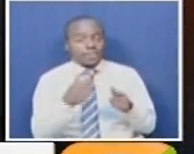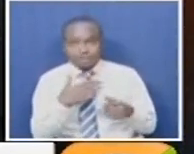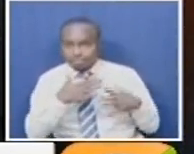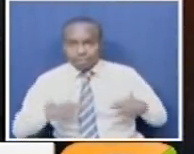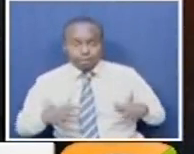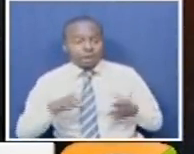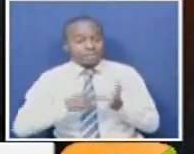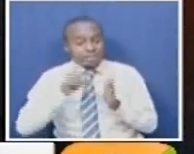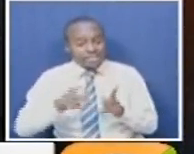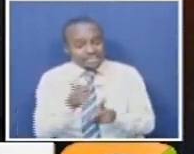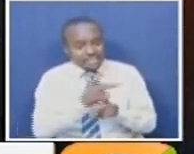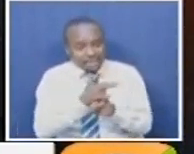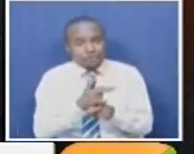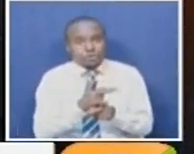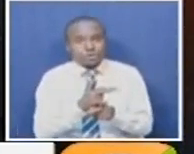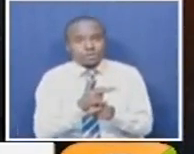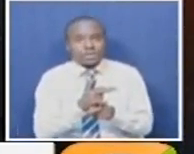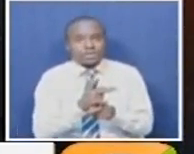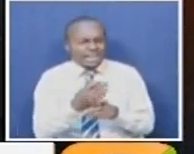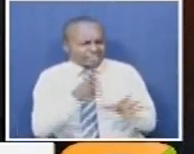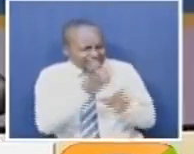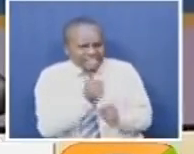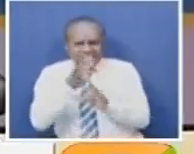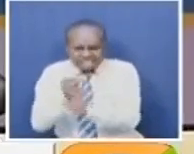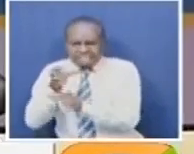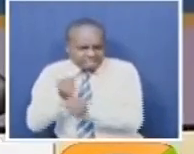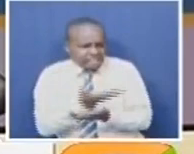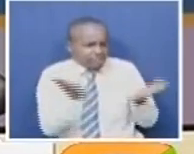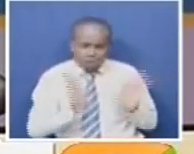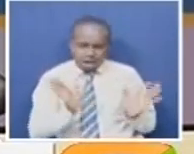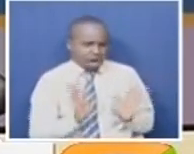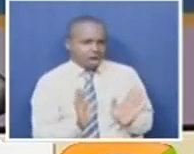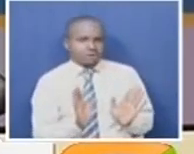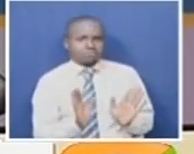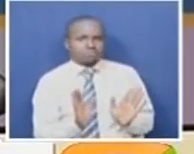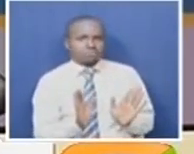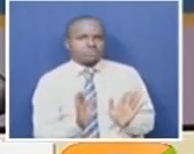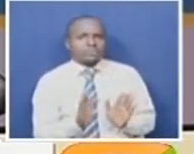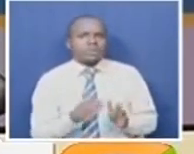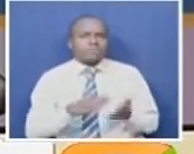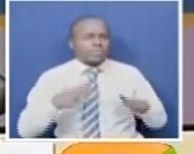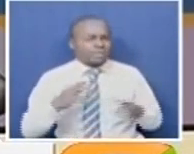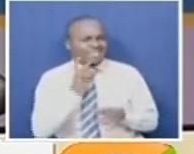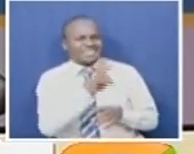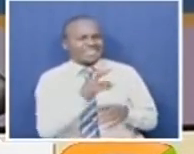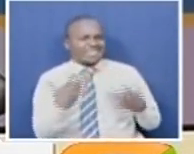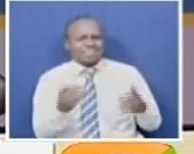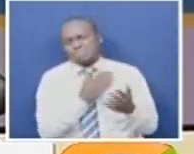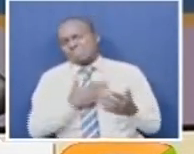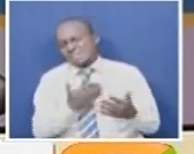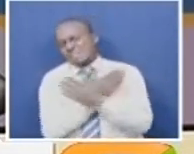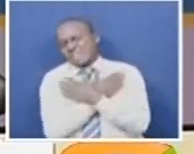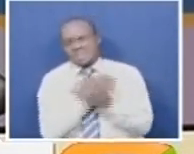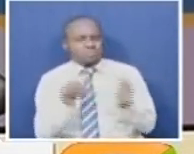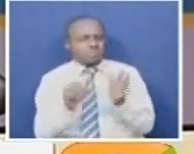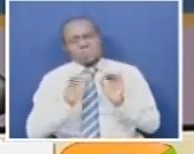really need to be careful and cautious and not be too trusting. I find young people extremely trusting. They just overlook so many things that they